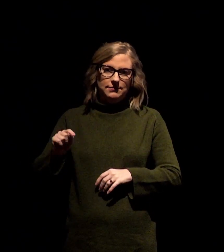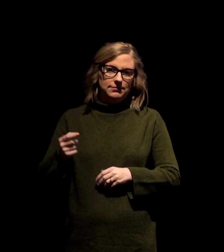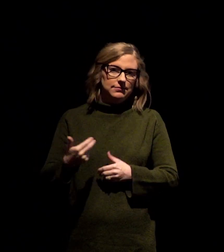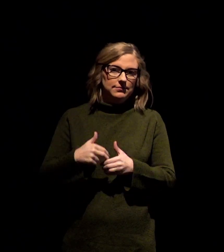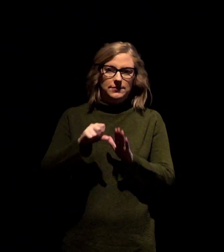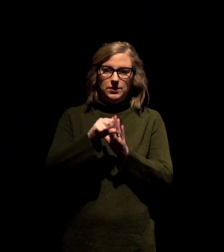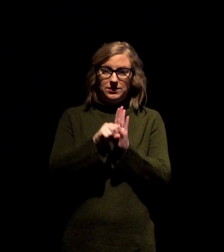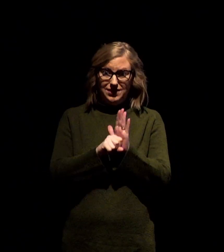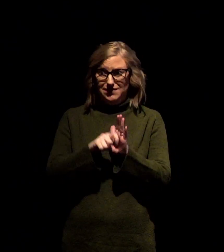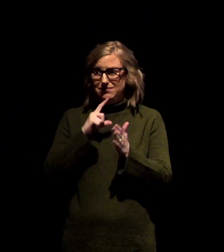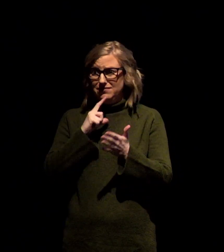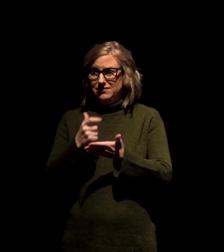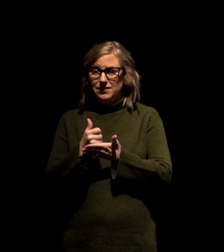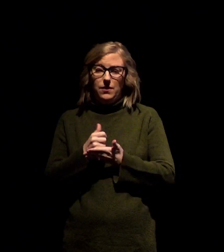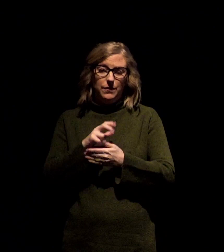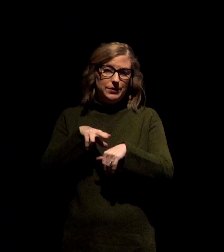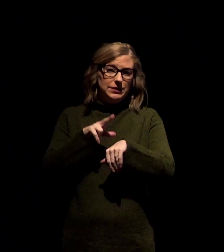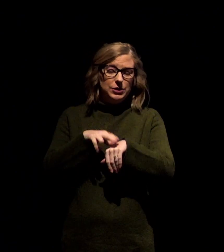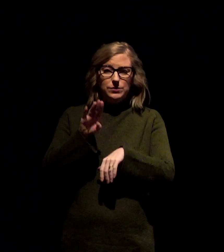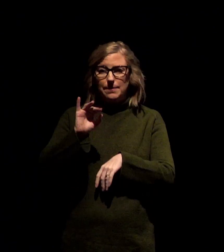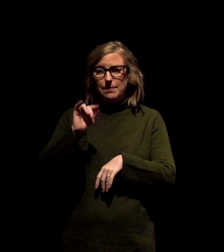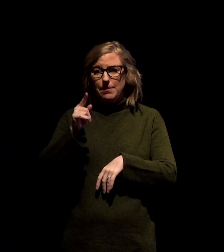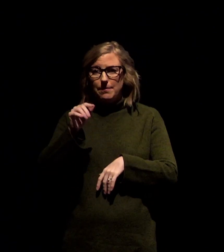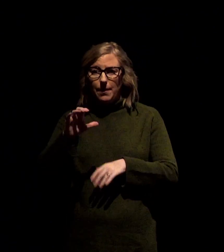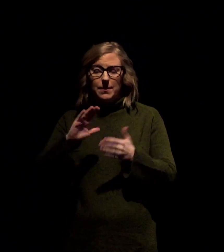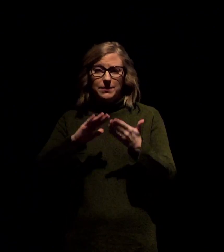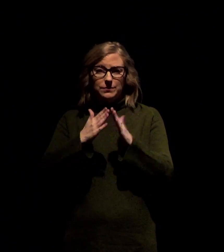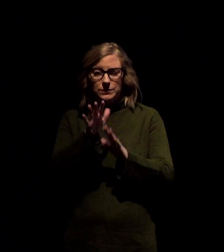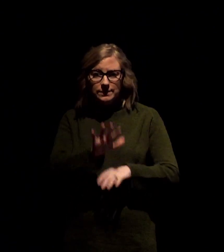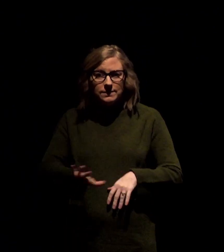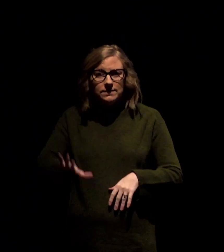nation, and to BIPOC communities everywhere, and other.